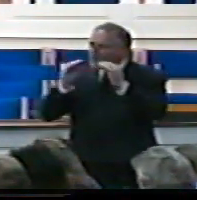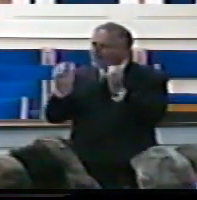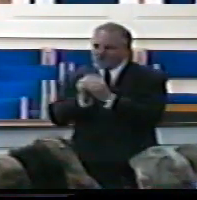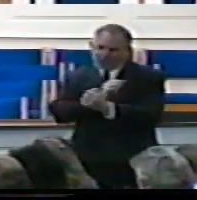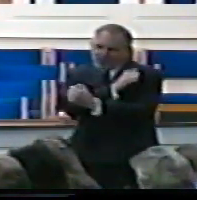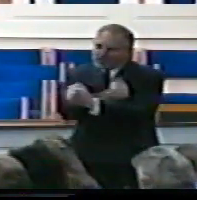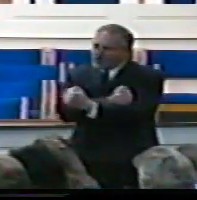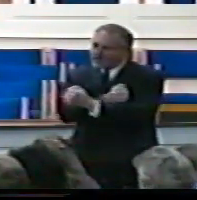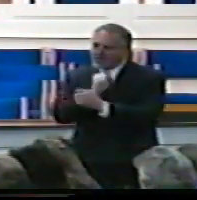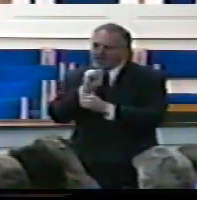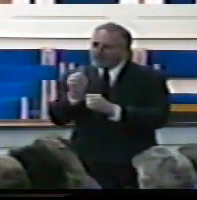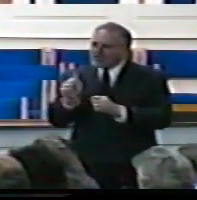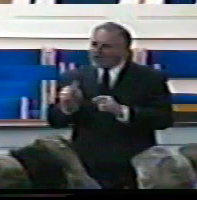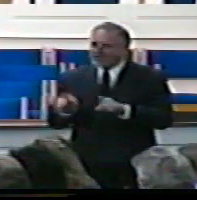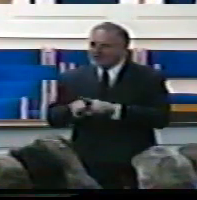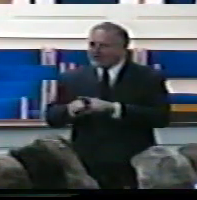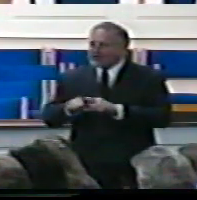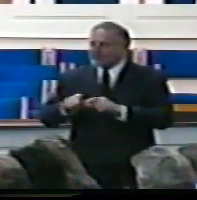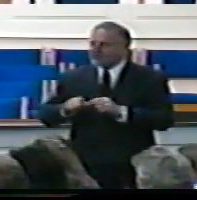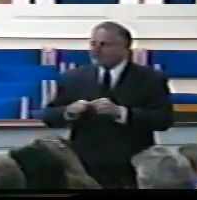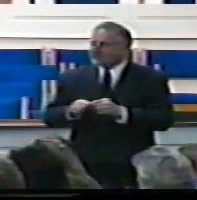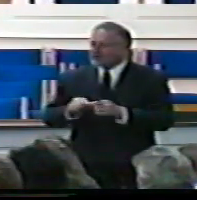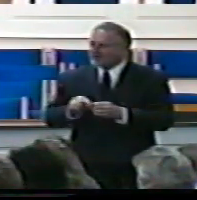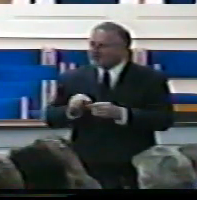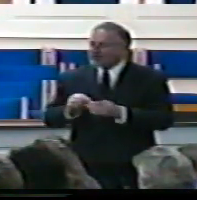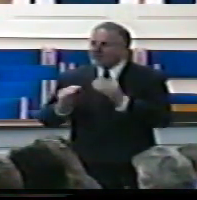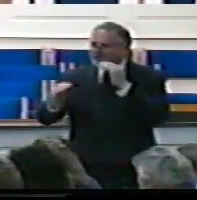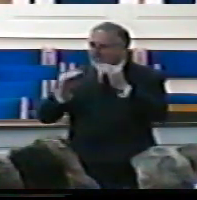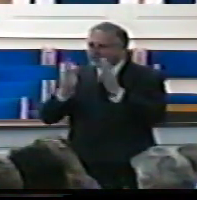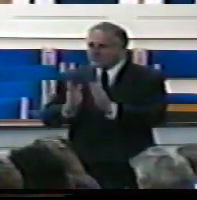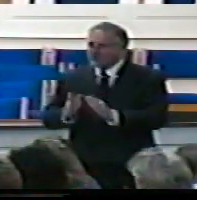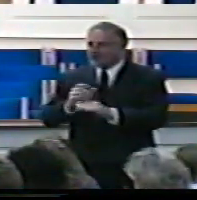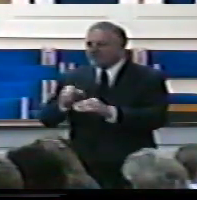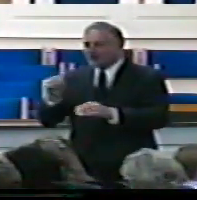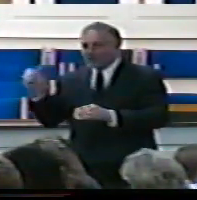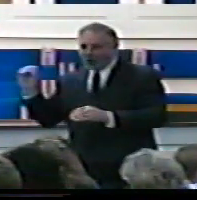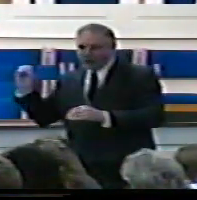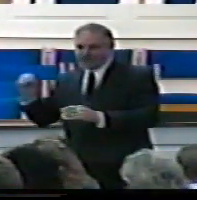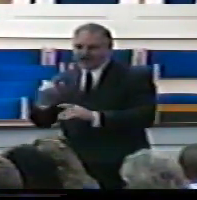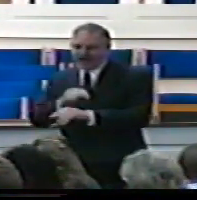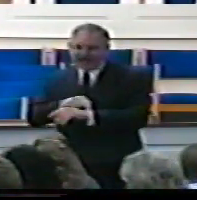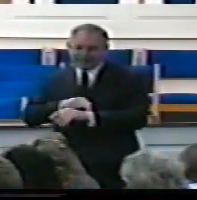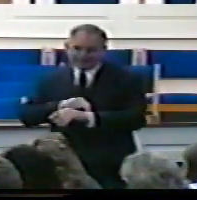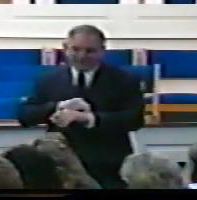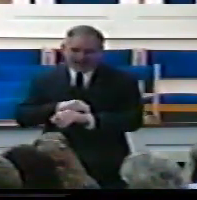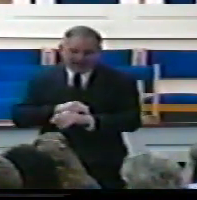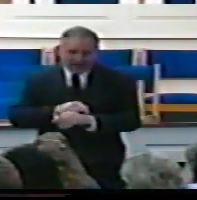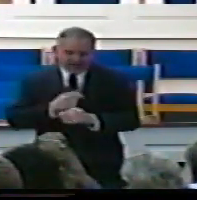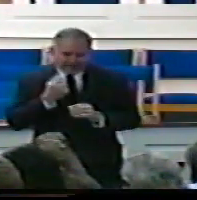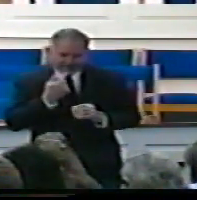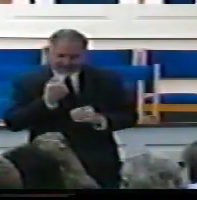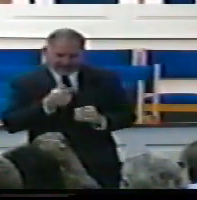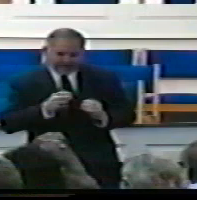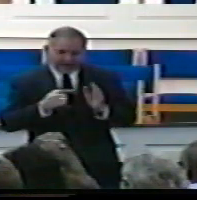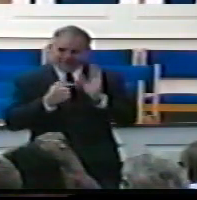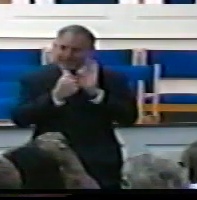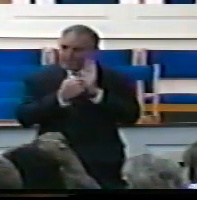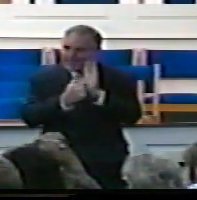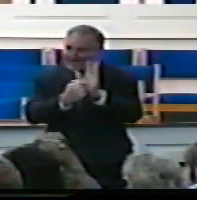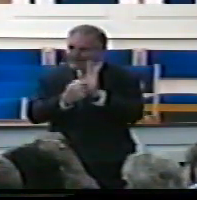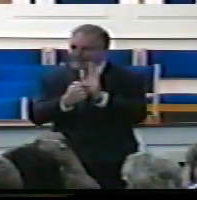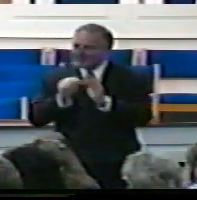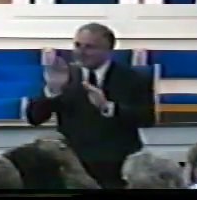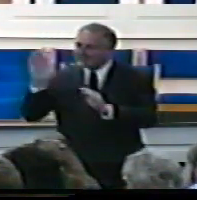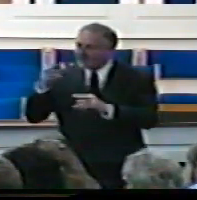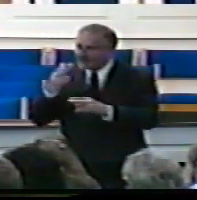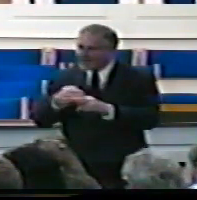Pharisees. The subject he taught them was thy name. Look at verse number 6. He said, I have manifested thy name unto them. So